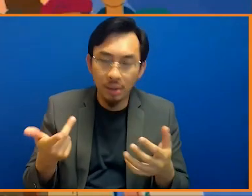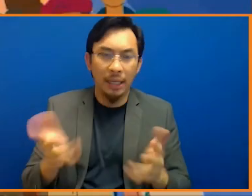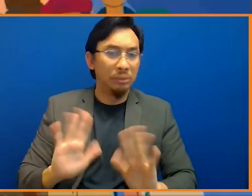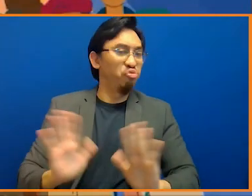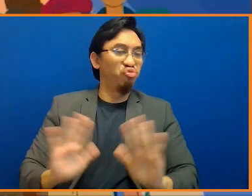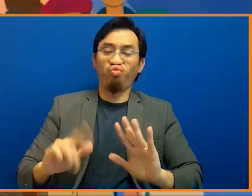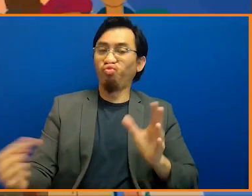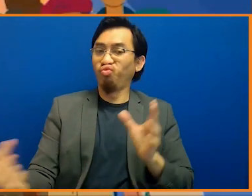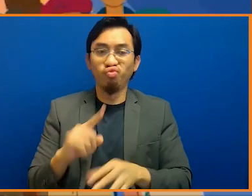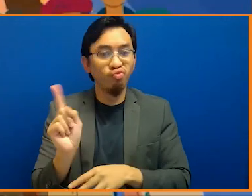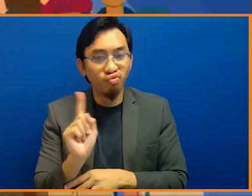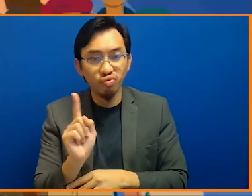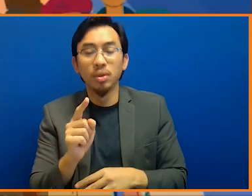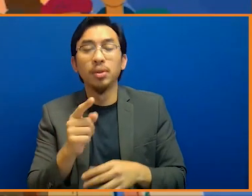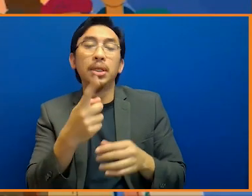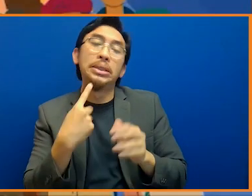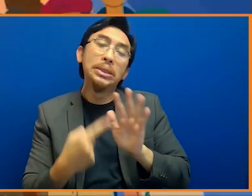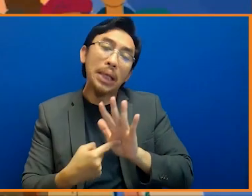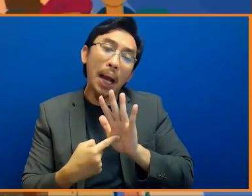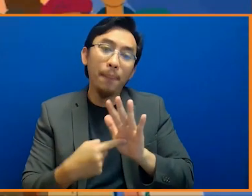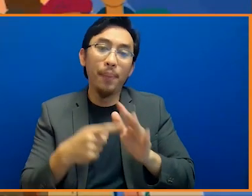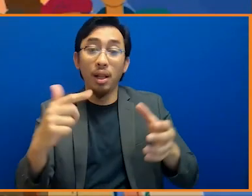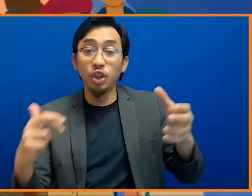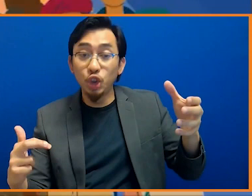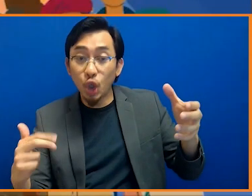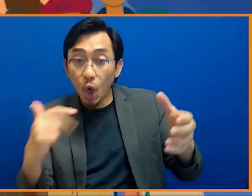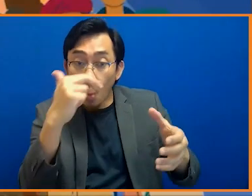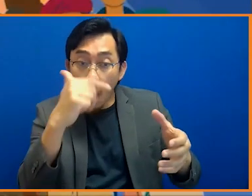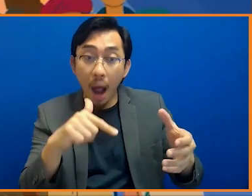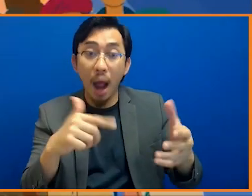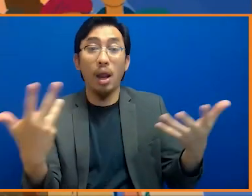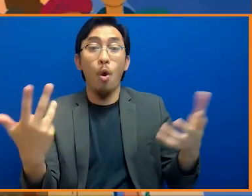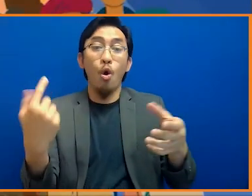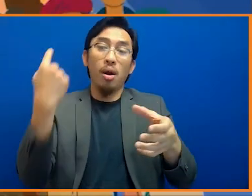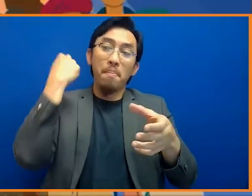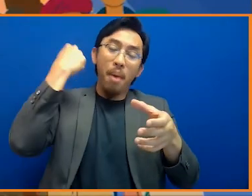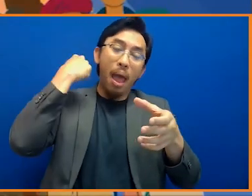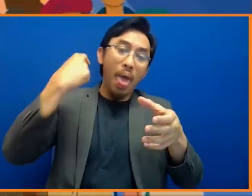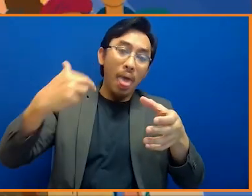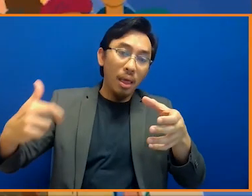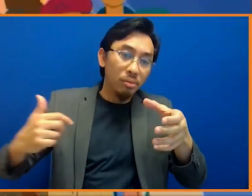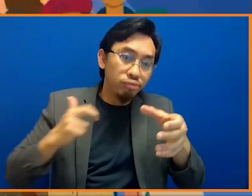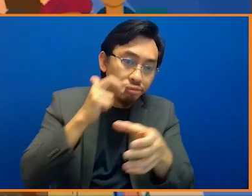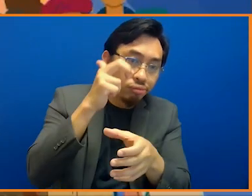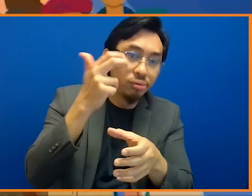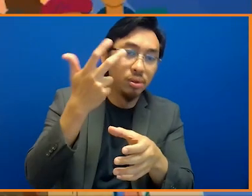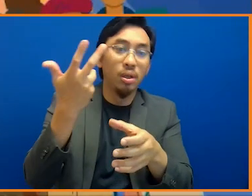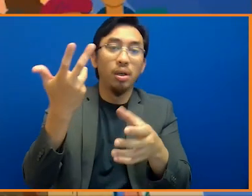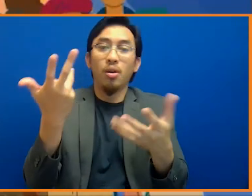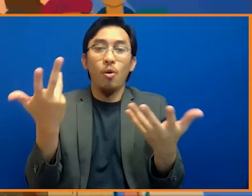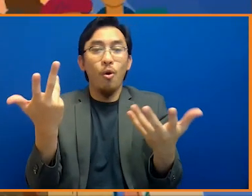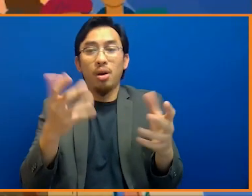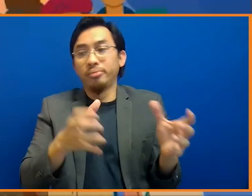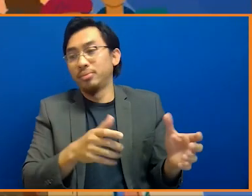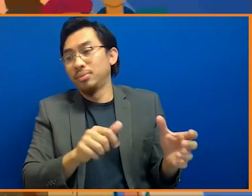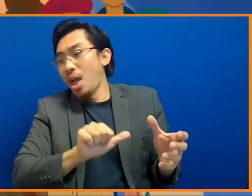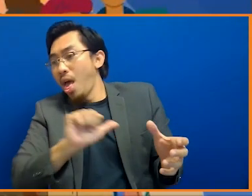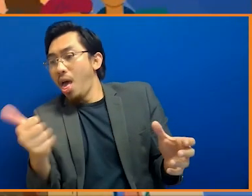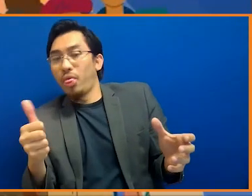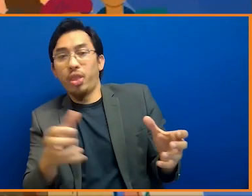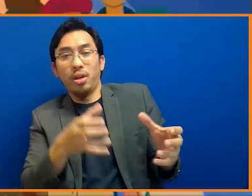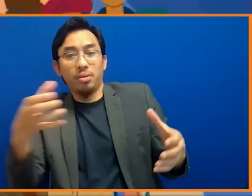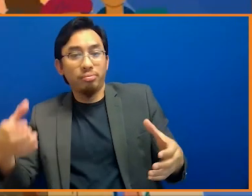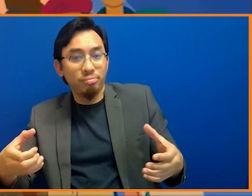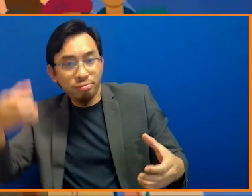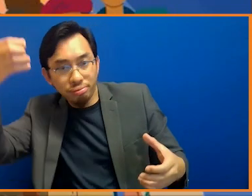construct, for example, a stairway um, at the back side or um, at one side of the building